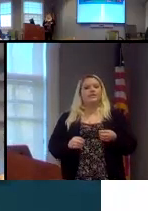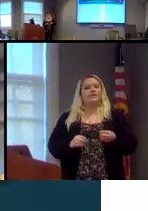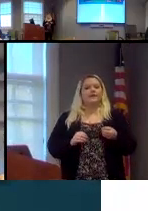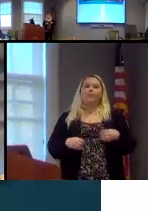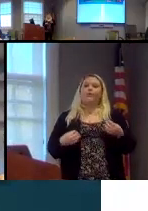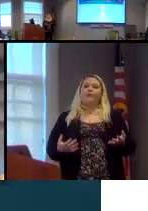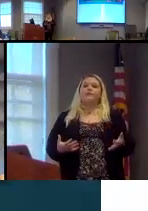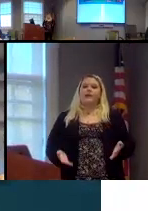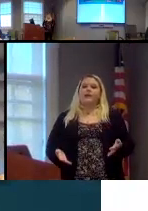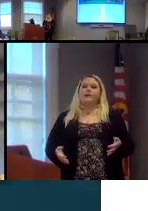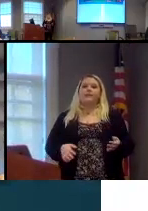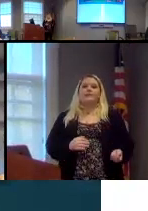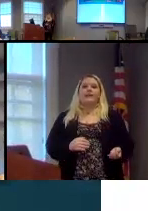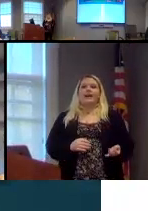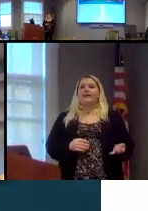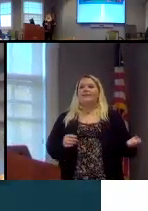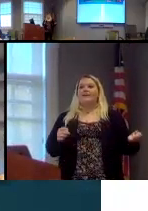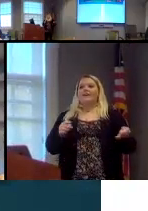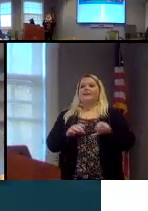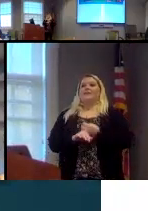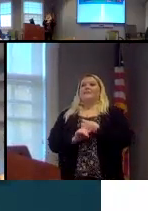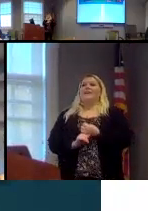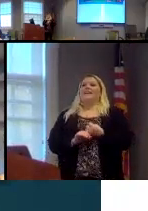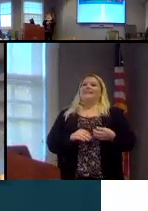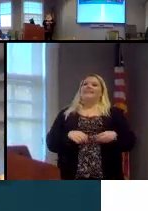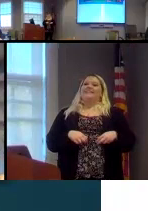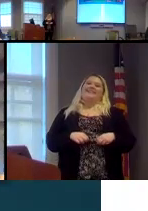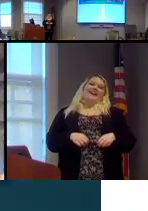were given were just very poorly designed, where they